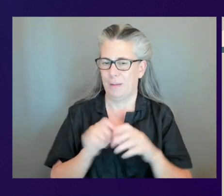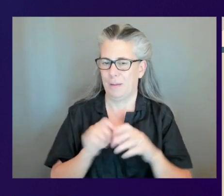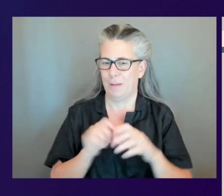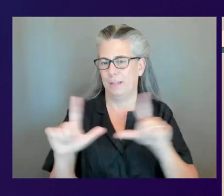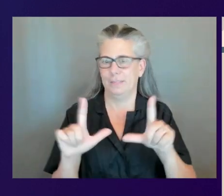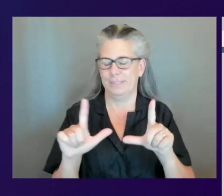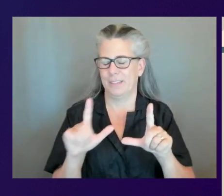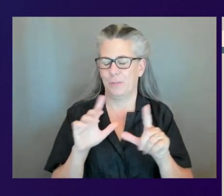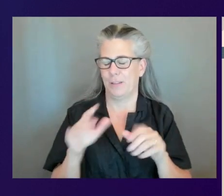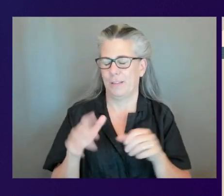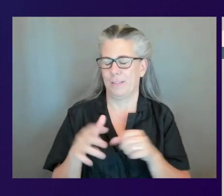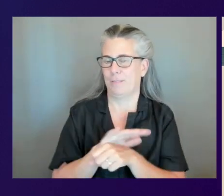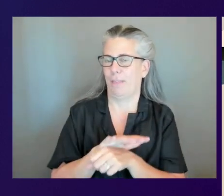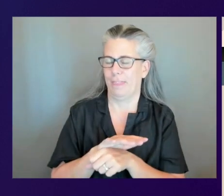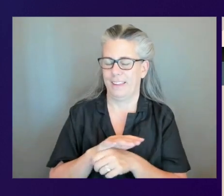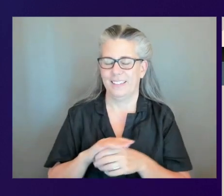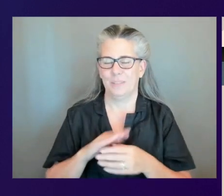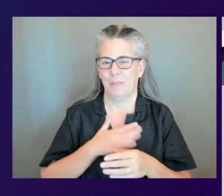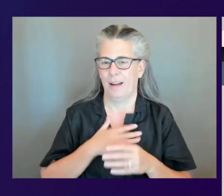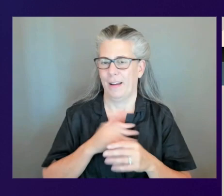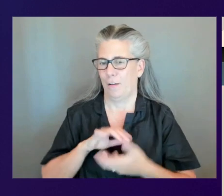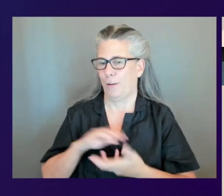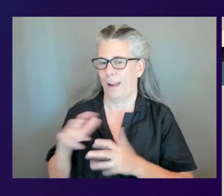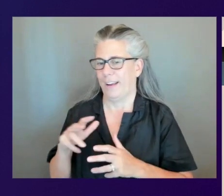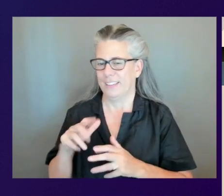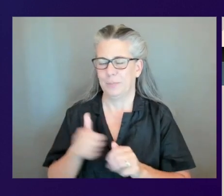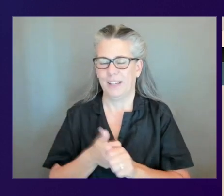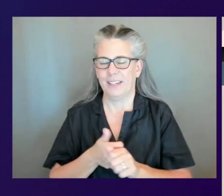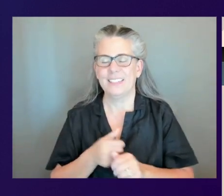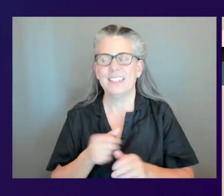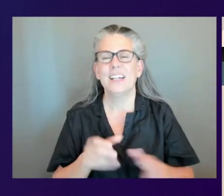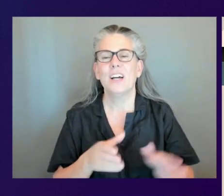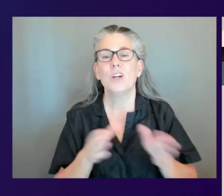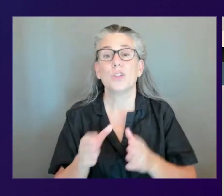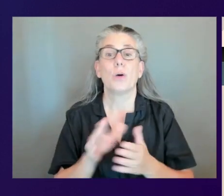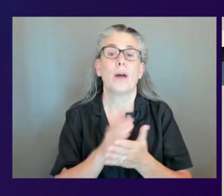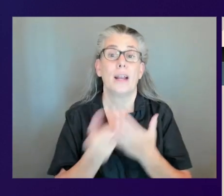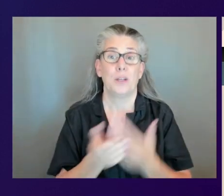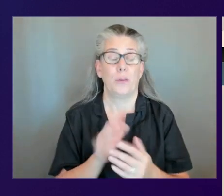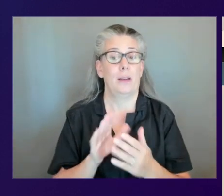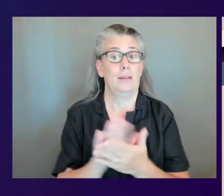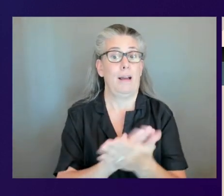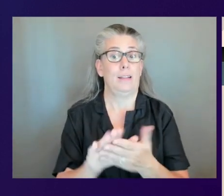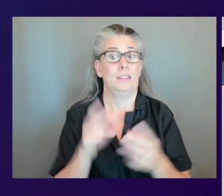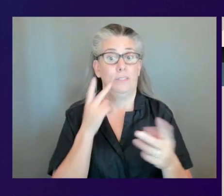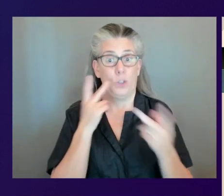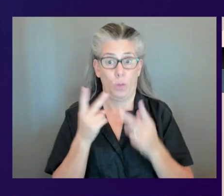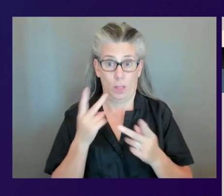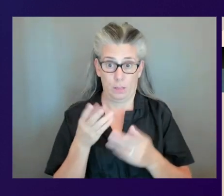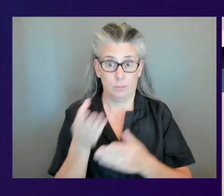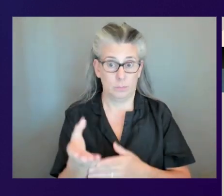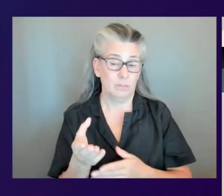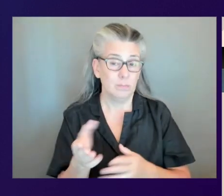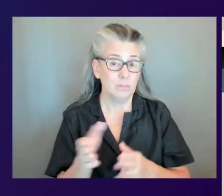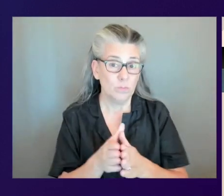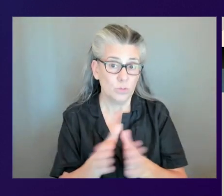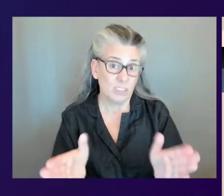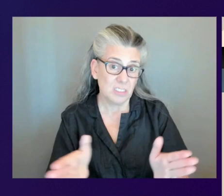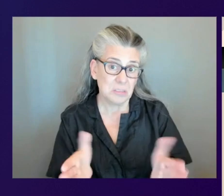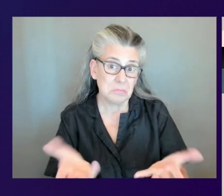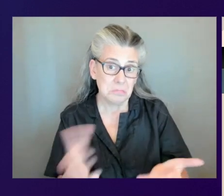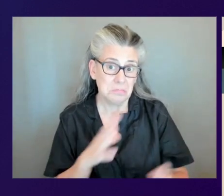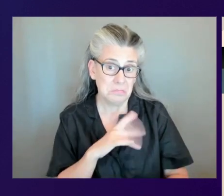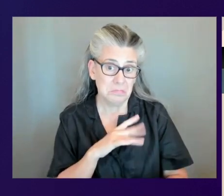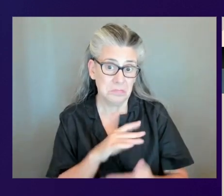chaos. Anyways, so you can see here that you have a nice visual of what's going on, generally speaking. I think when we go